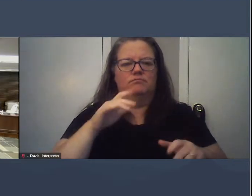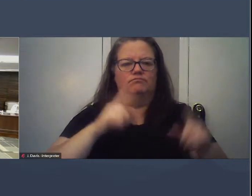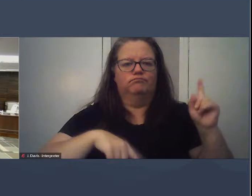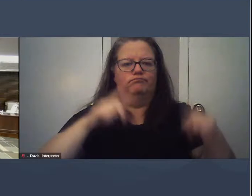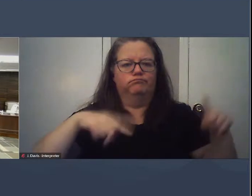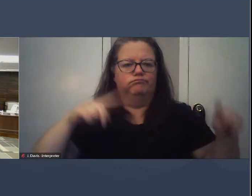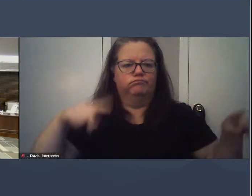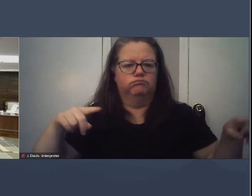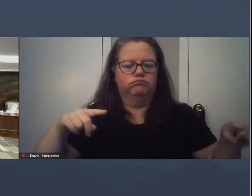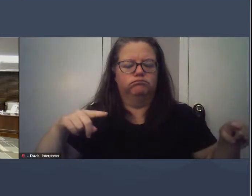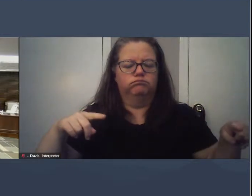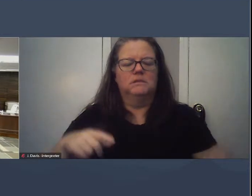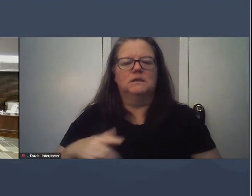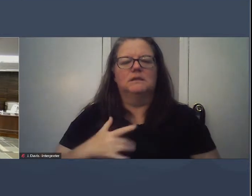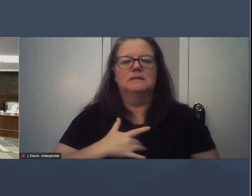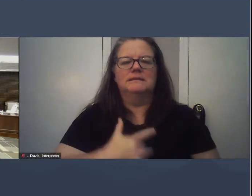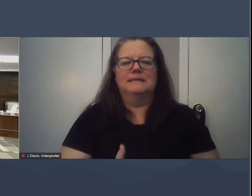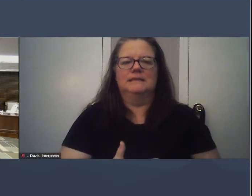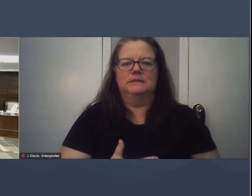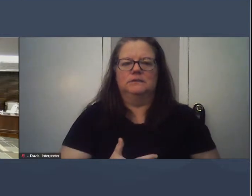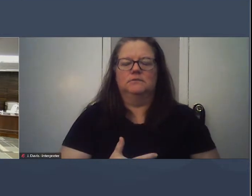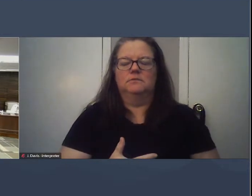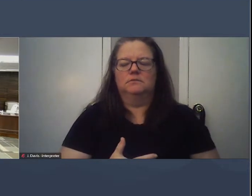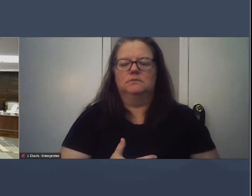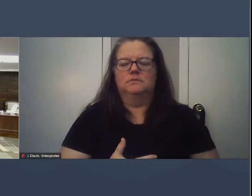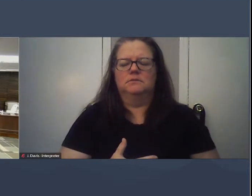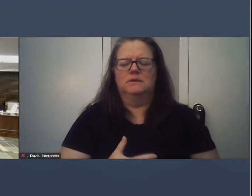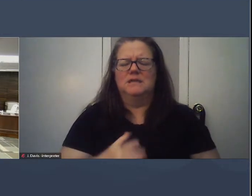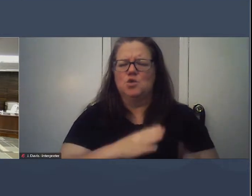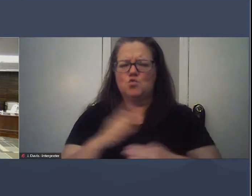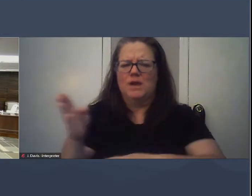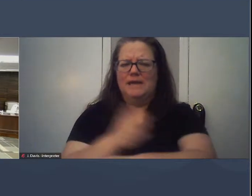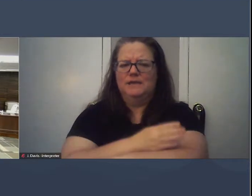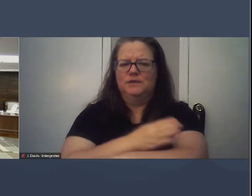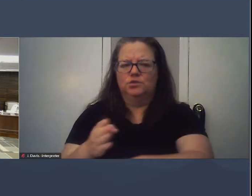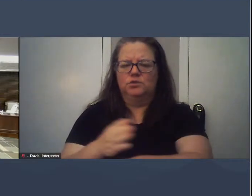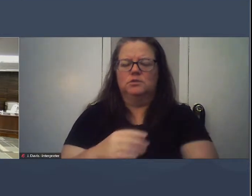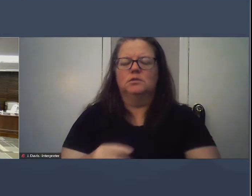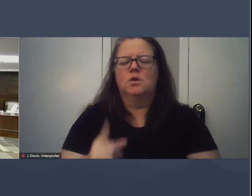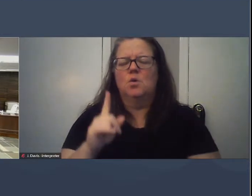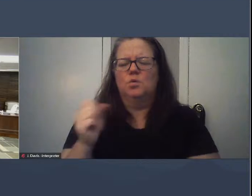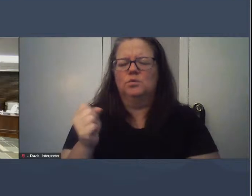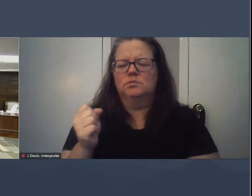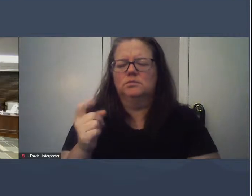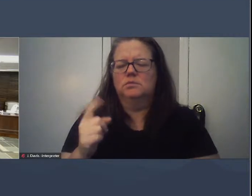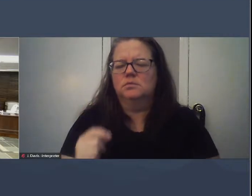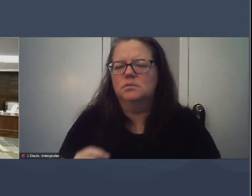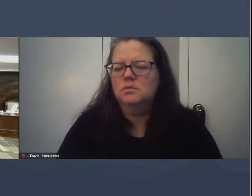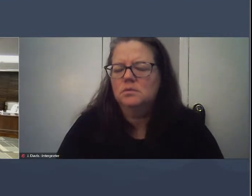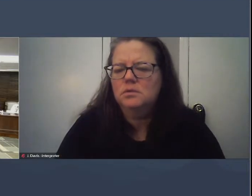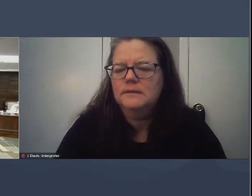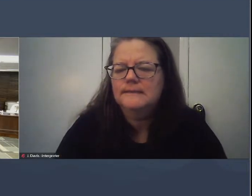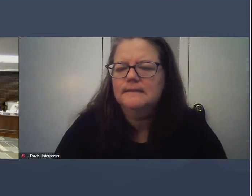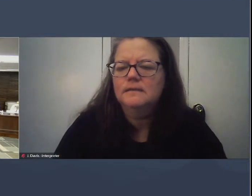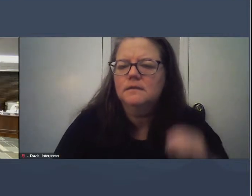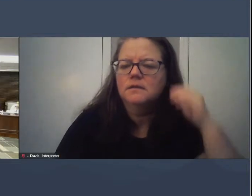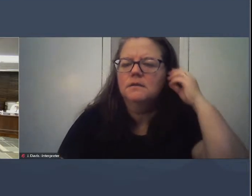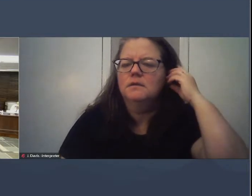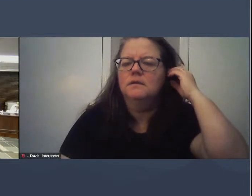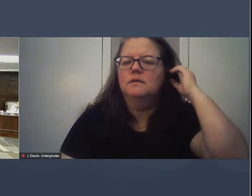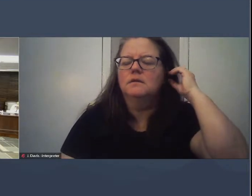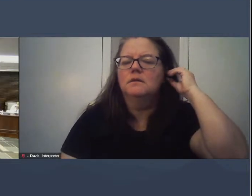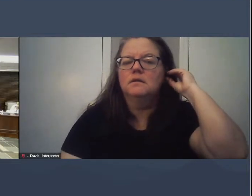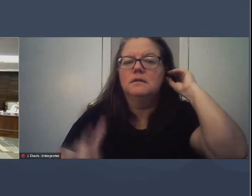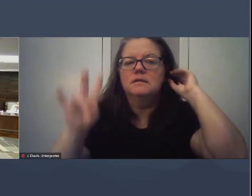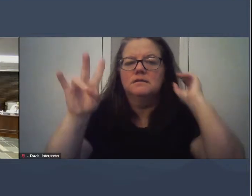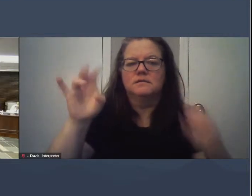be? Zone 1 is 50. I'm sorry, zone 2. Zone 1 is 50, isn't it? Yeah, zone 2. I'm sorry, yes, zone 2, yeah.